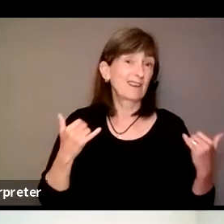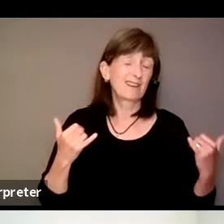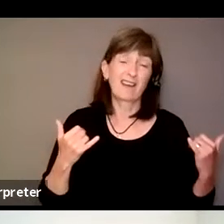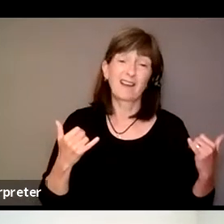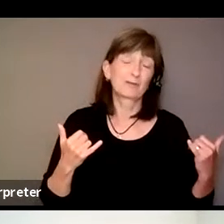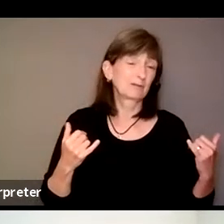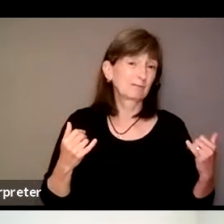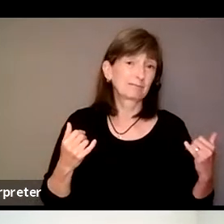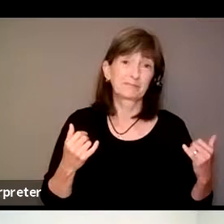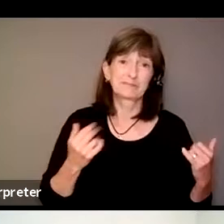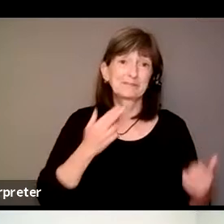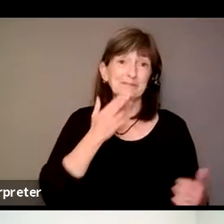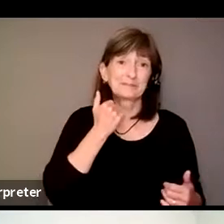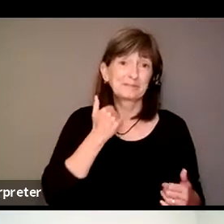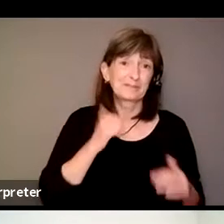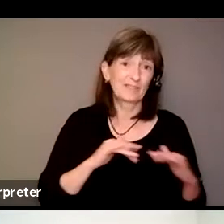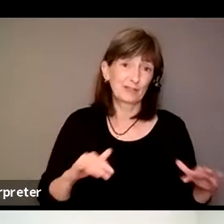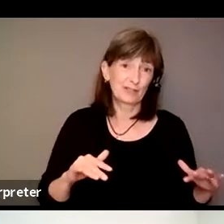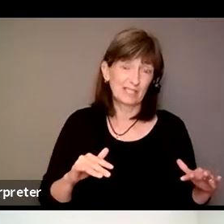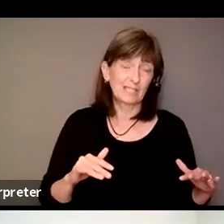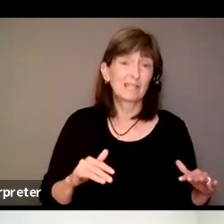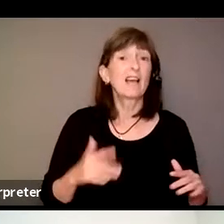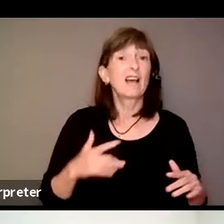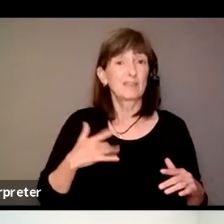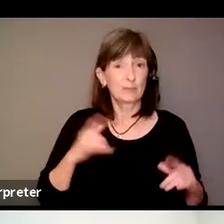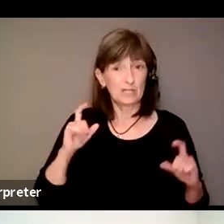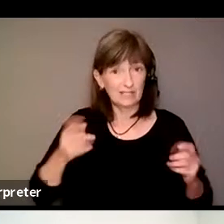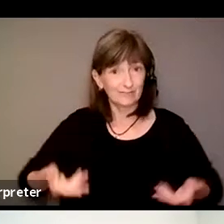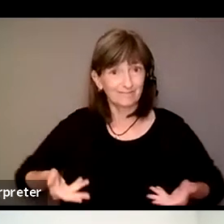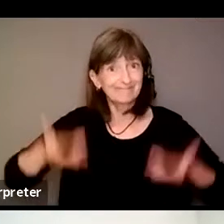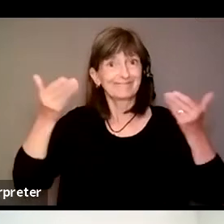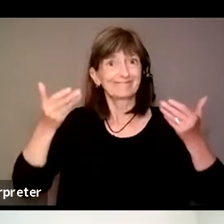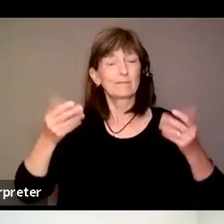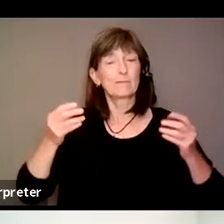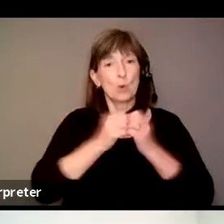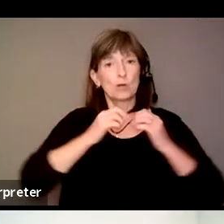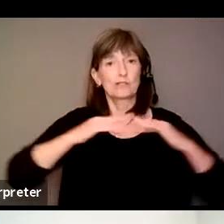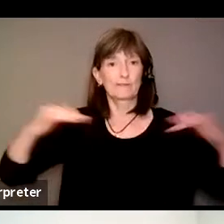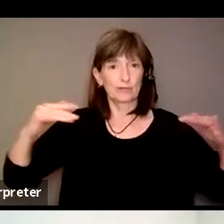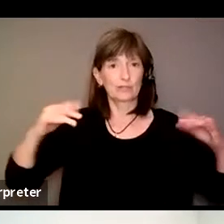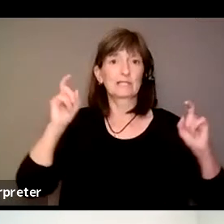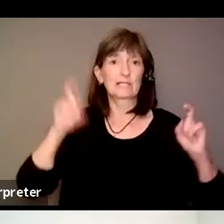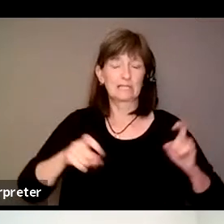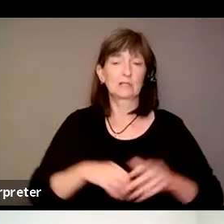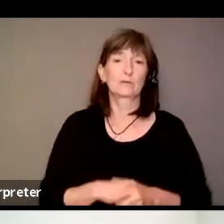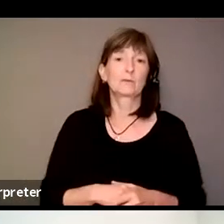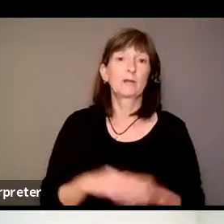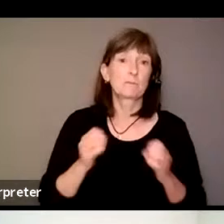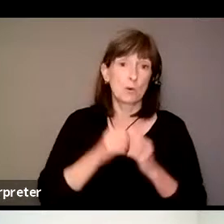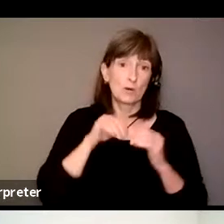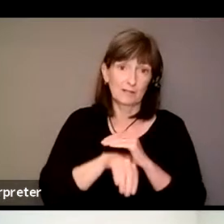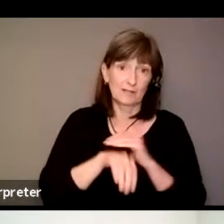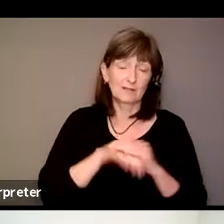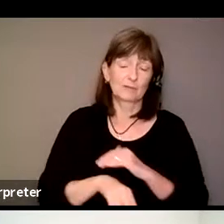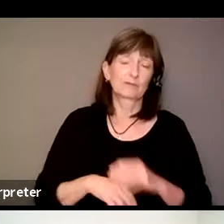currently, and will help us progress and move everything forward to be more accessible and to be more